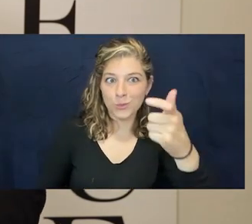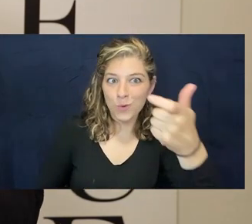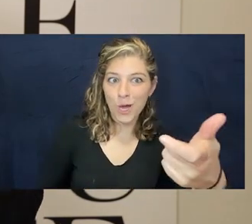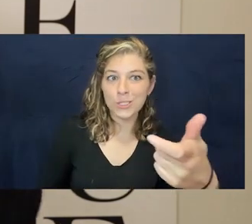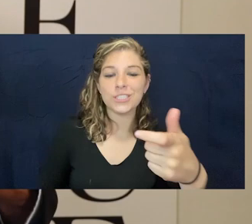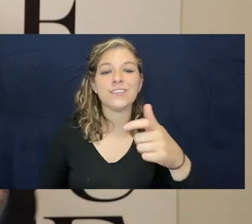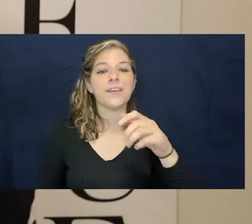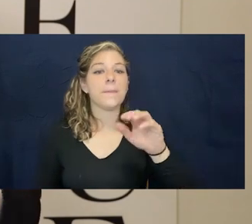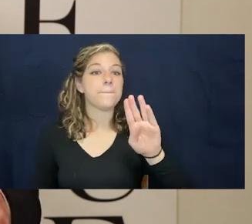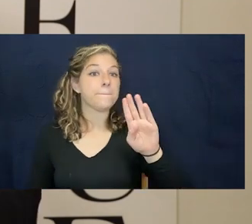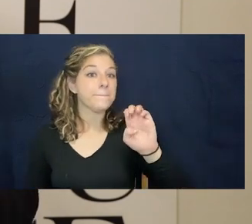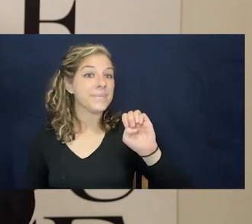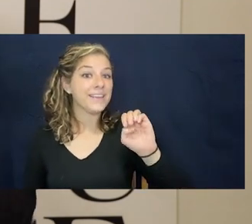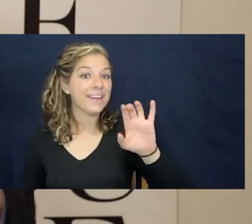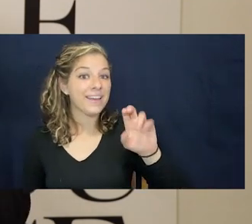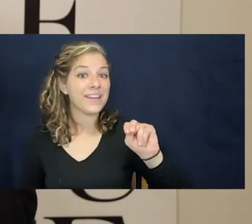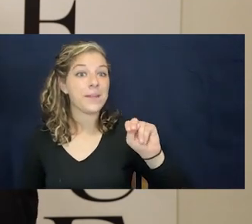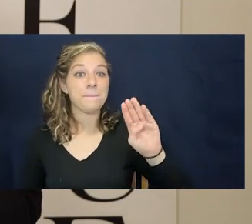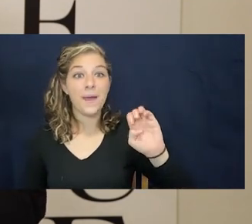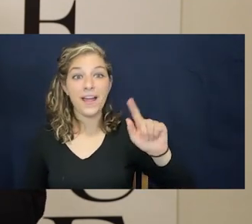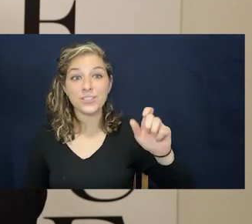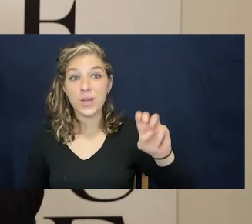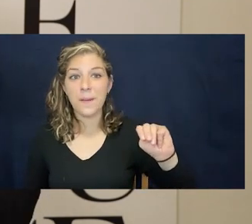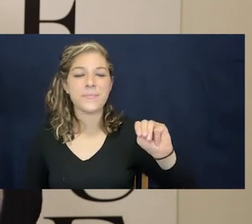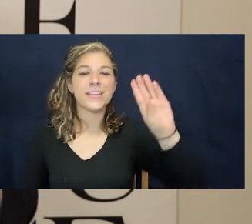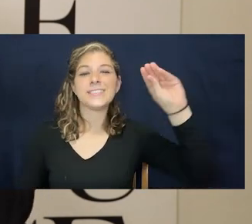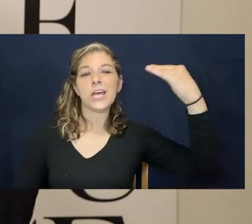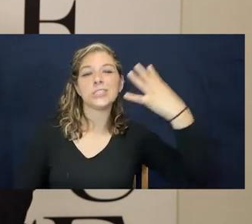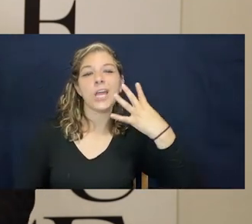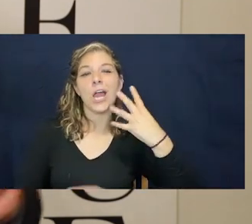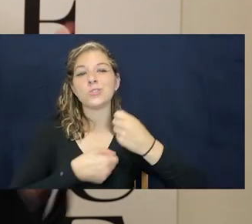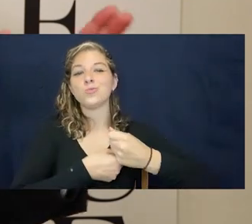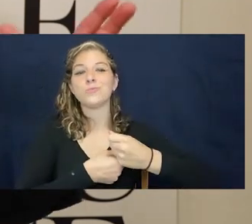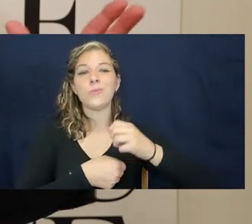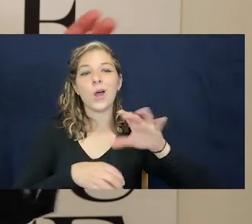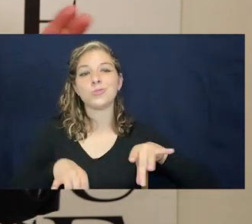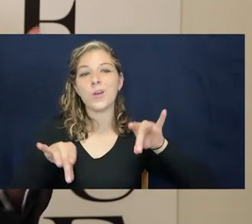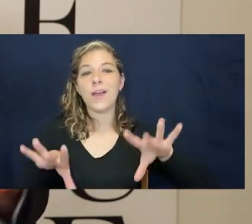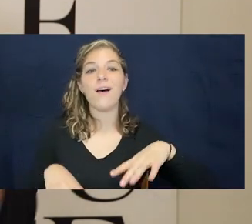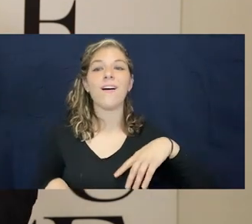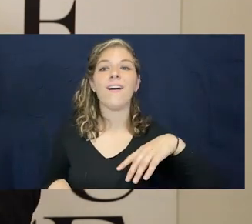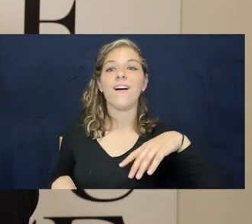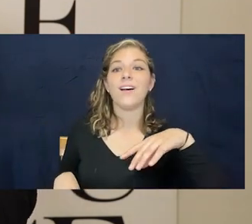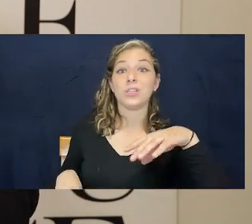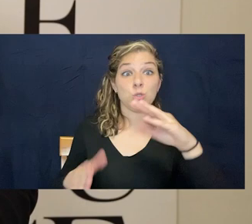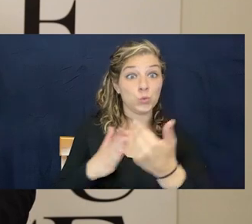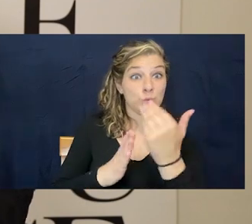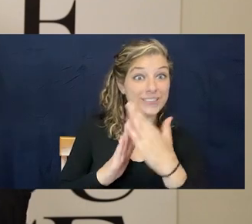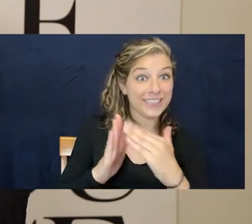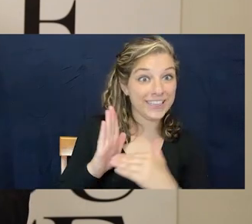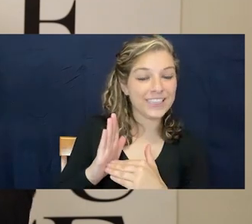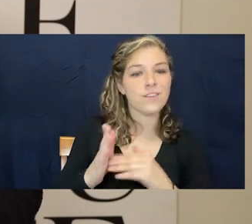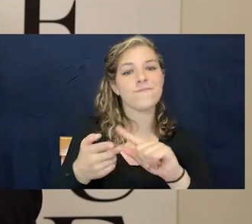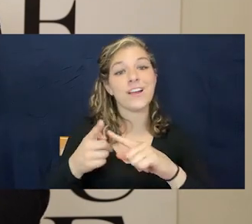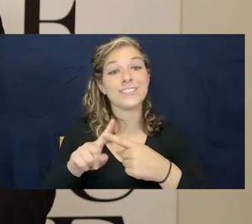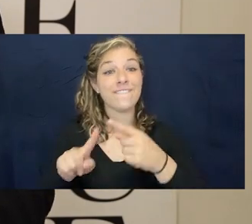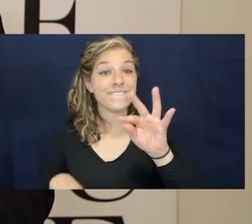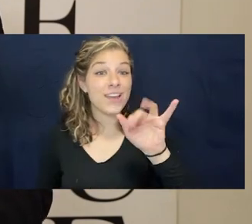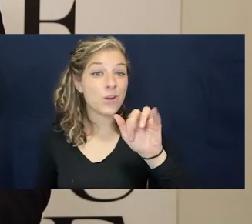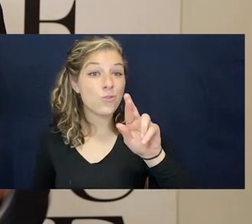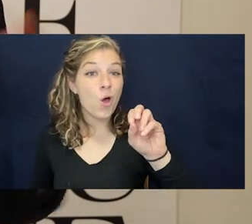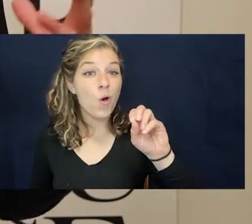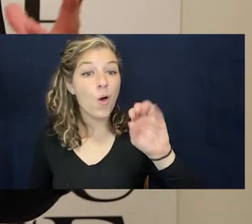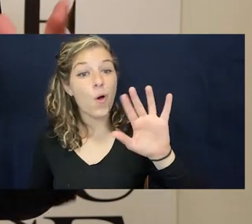Boston, Steve Perlman's family also in Boston, Beacon in Belgium, the Sunshine Troupe in Australia, Simon Woolley in New